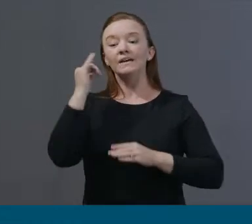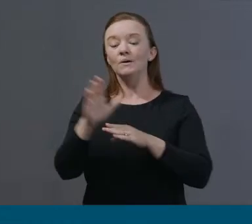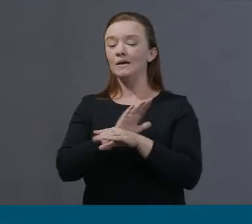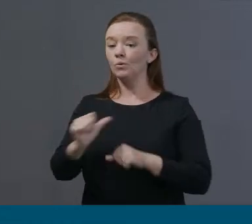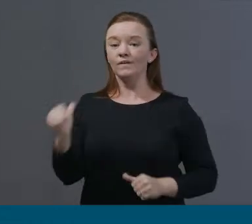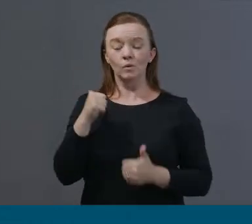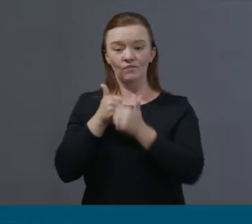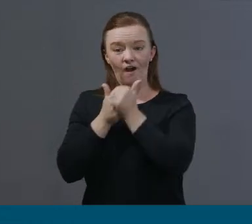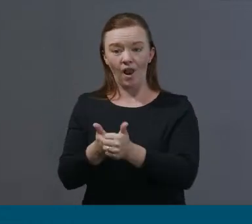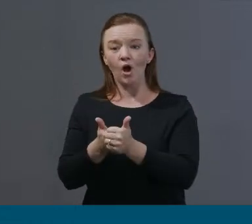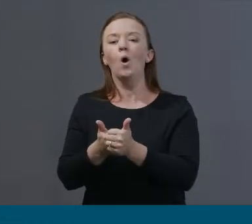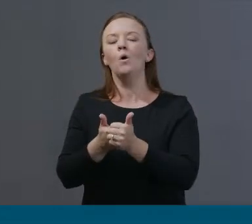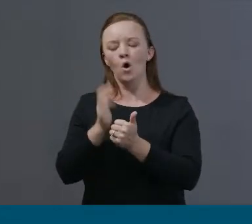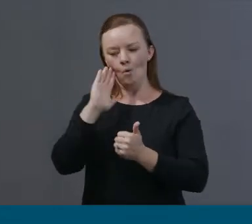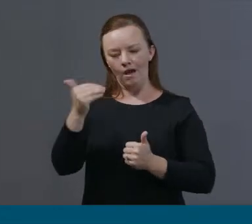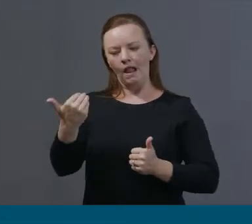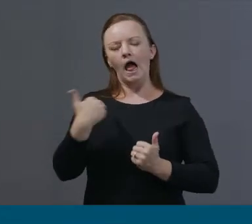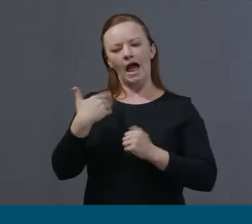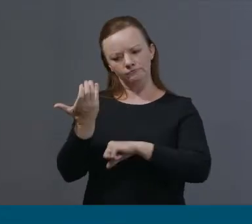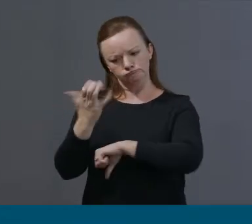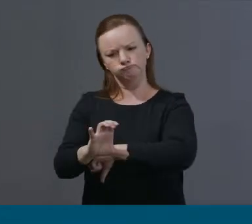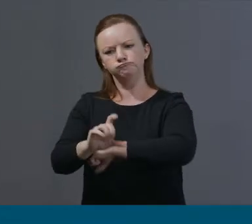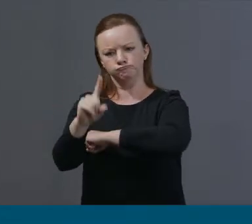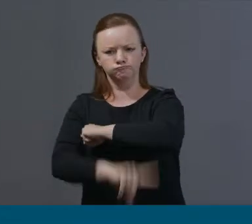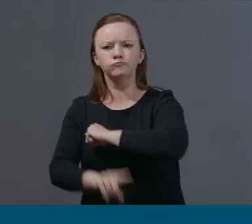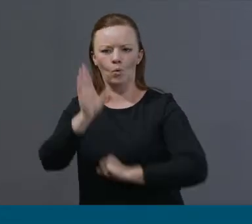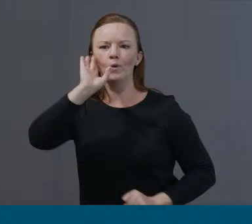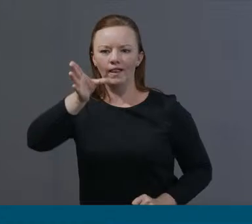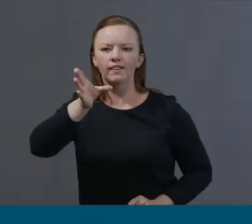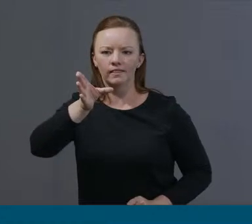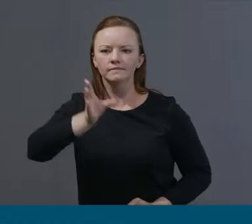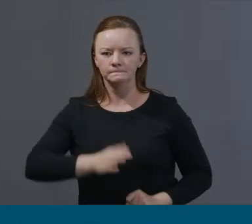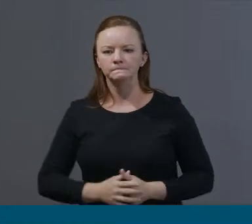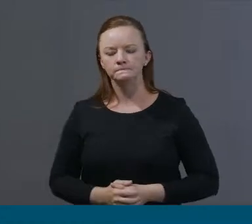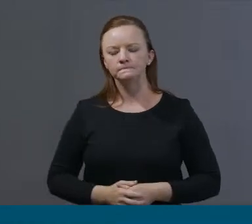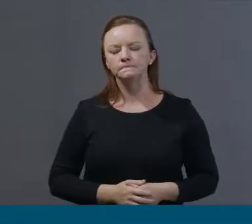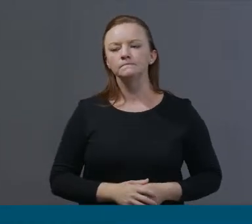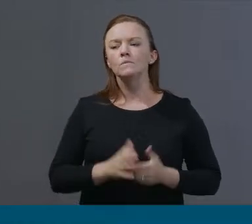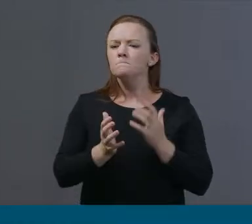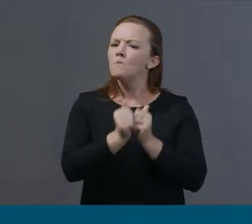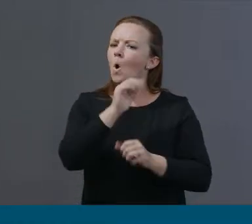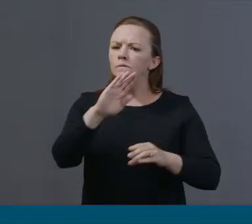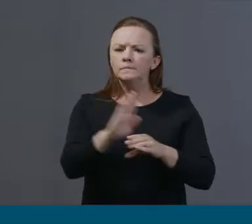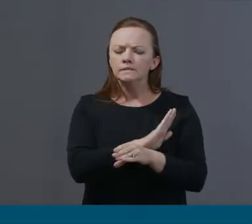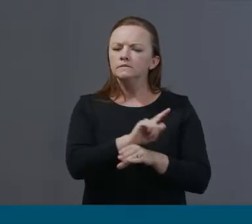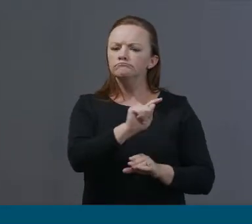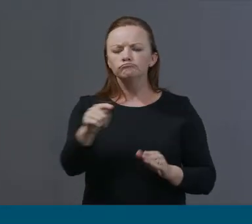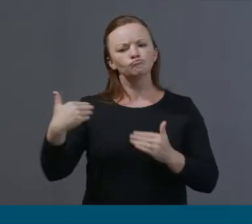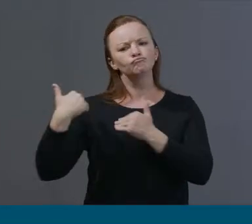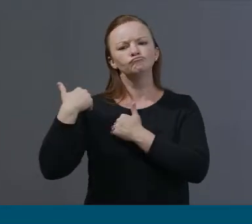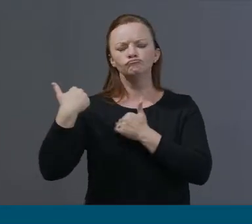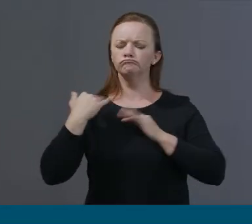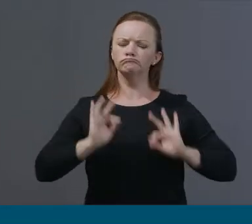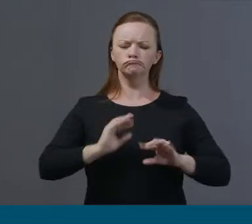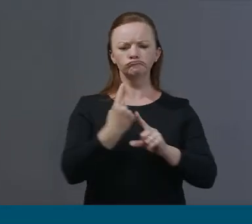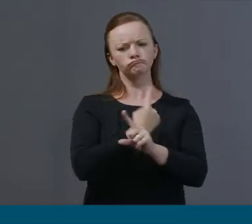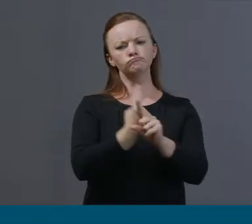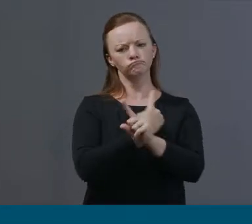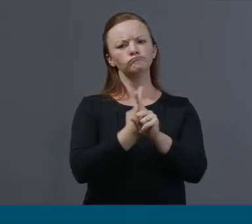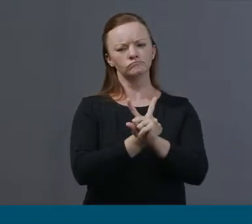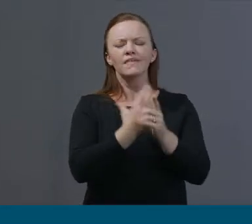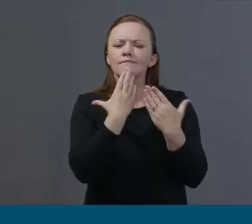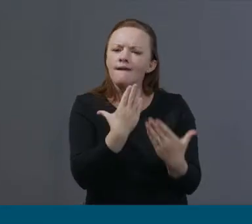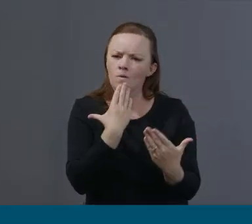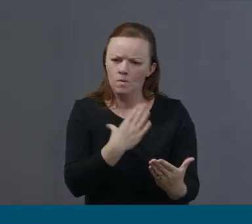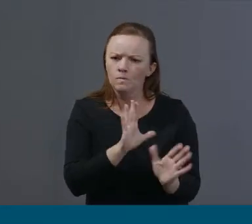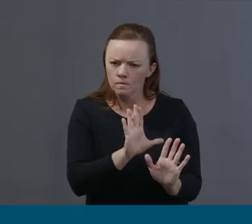accountable. We know most businesses are performing responsibly, and again, I thank you. I think you've done an incredible